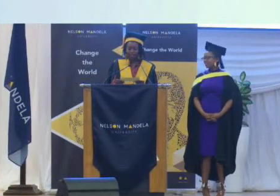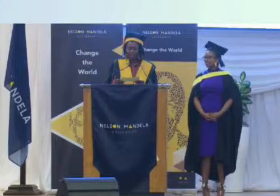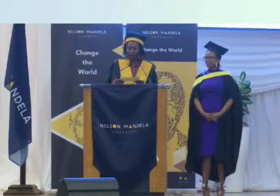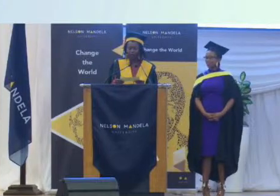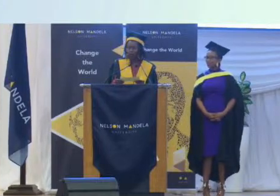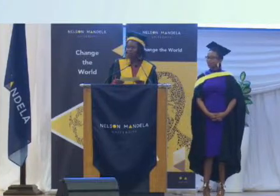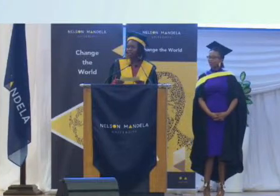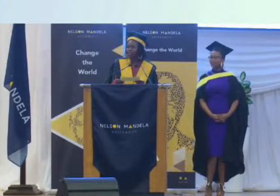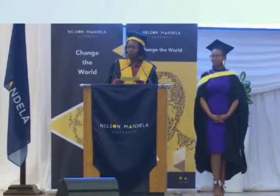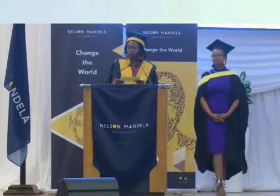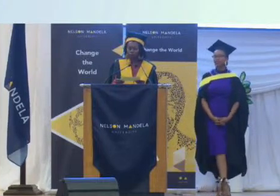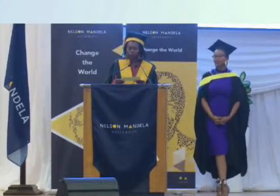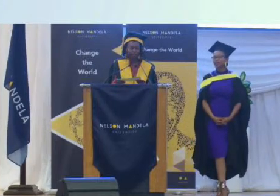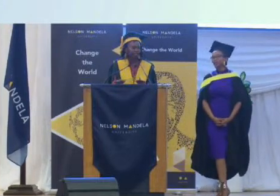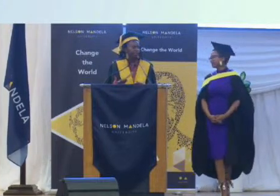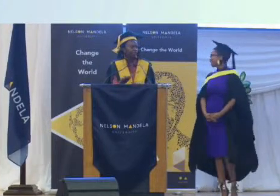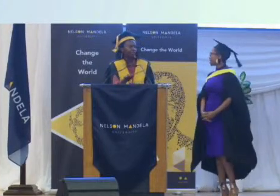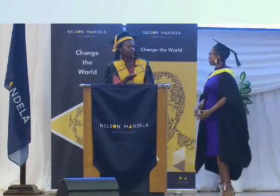Ntabiseng Rosemary